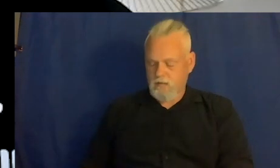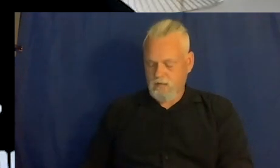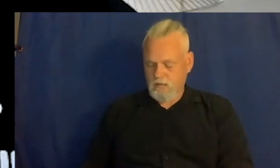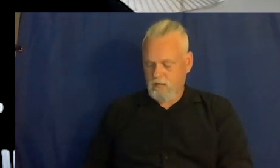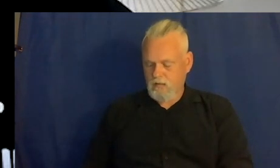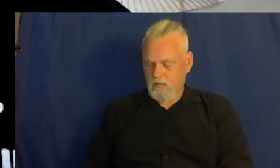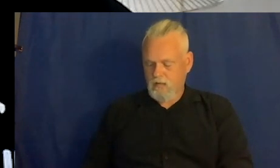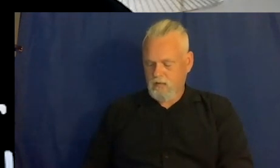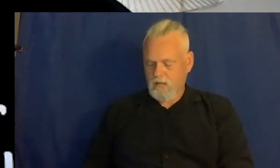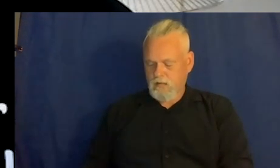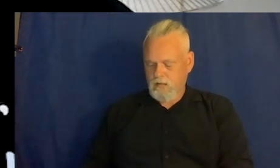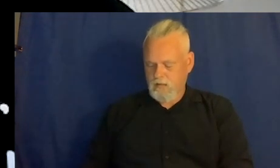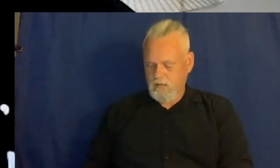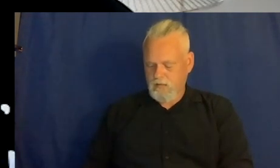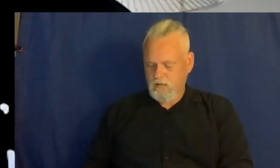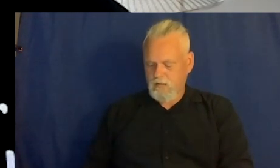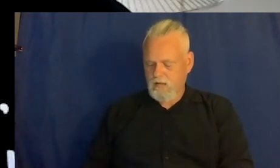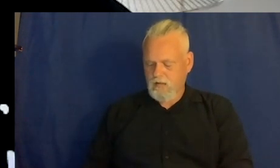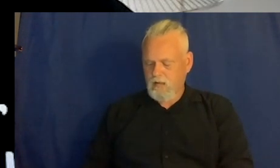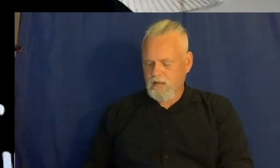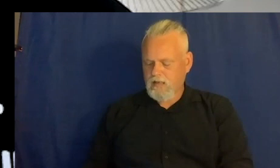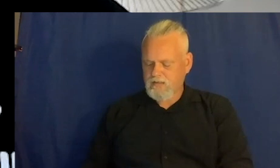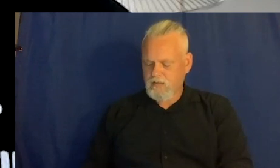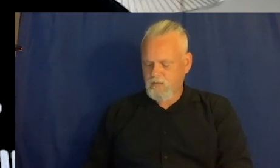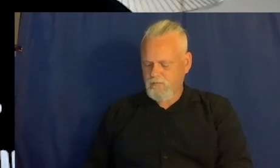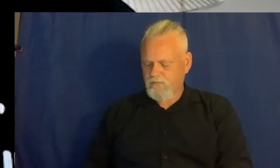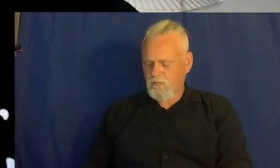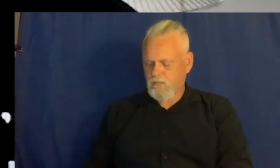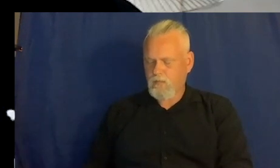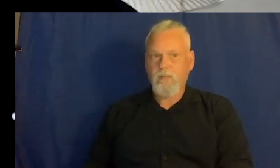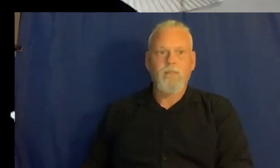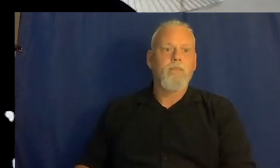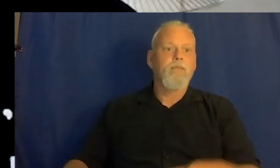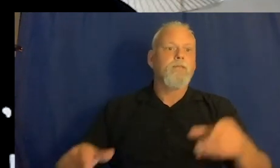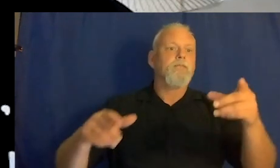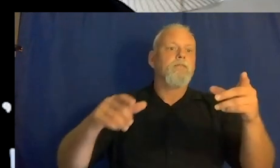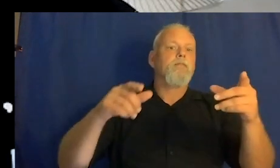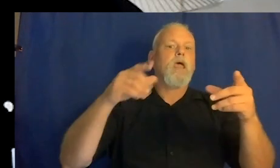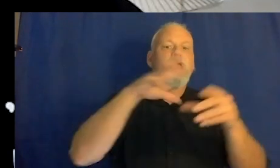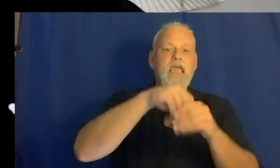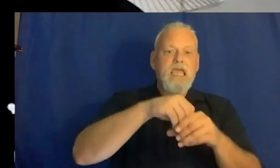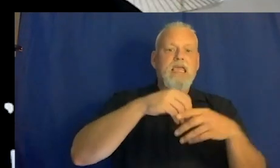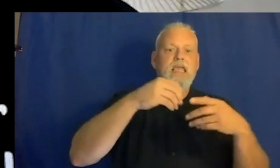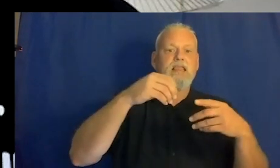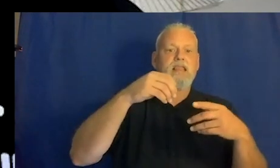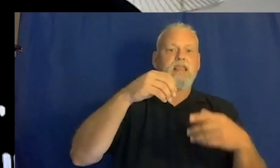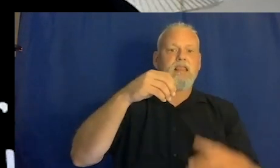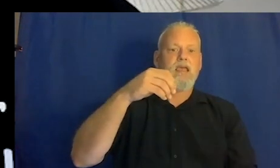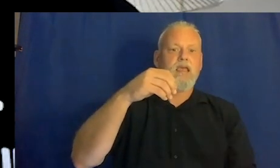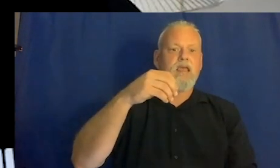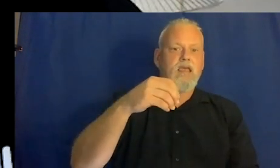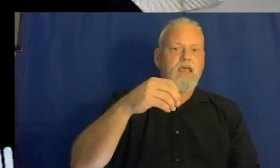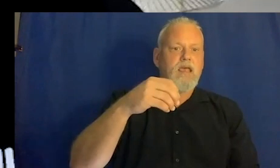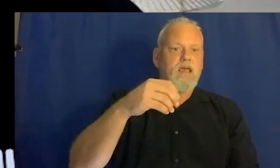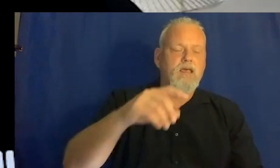rights movement, together at Stonewall, in the suffrage movement, and during the height of the AIDS epidemic. Through it all, we have remained